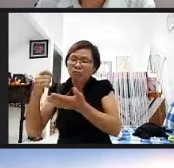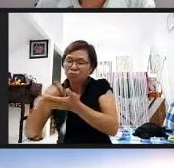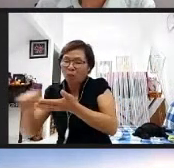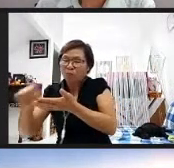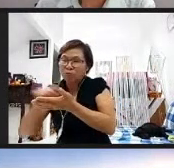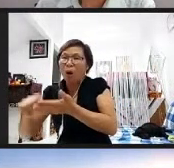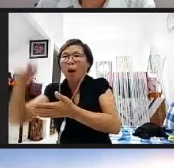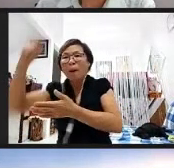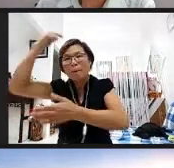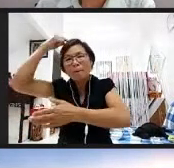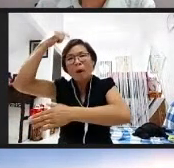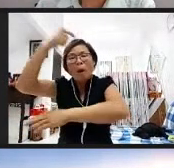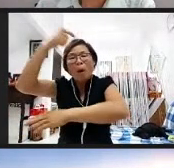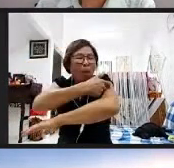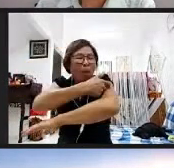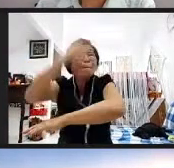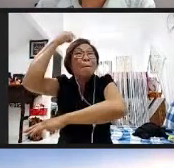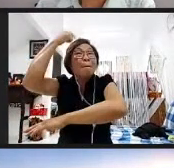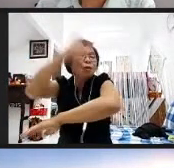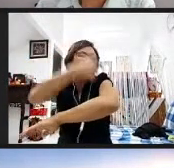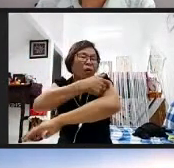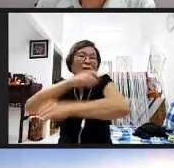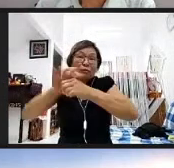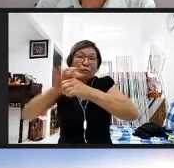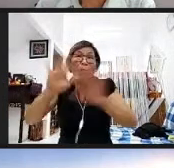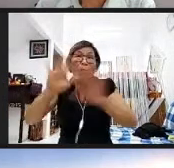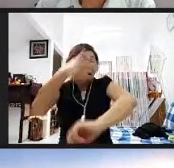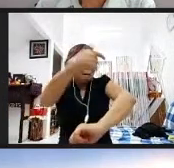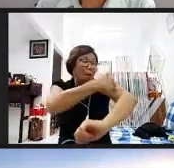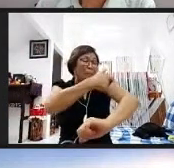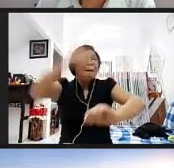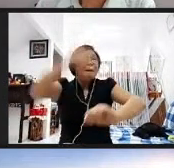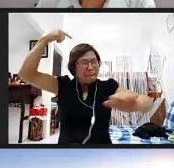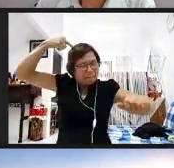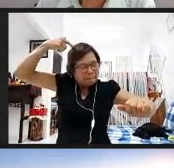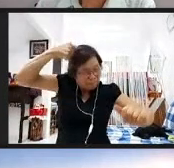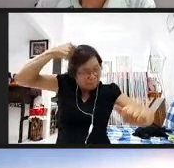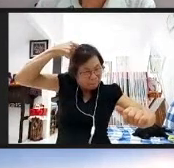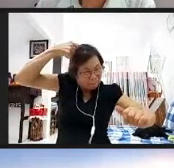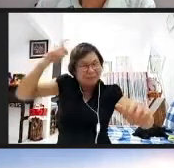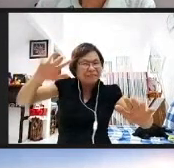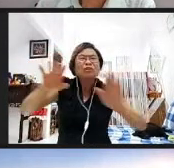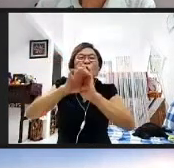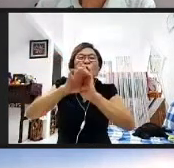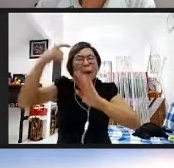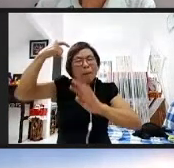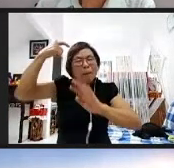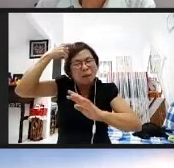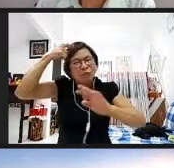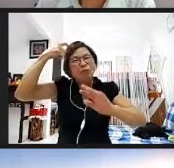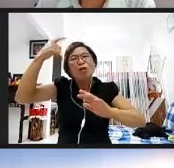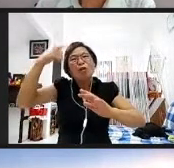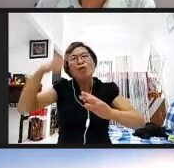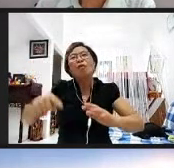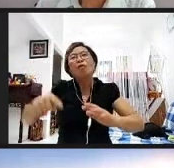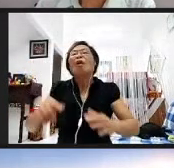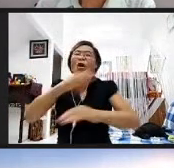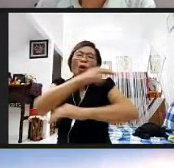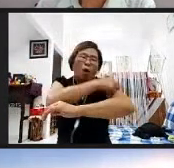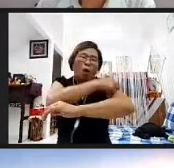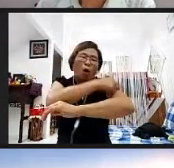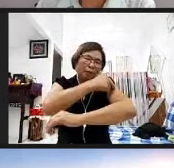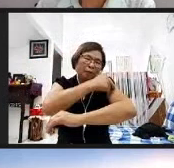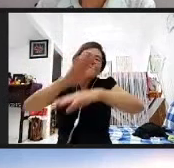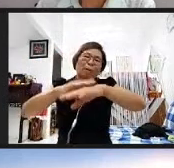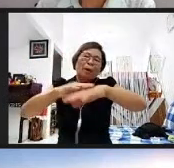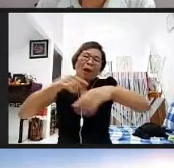vaccine for COVID-19, not physical vaccine, or mental vaccine. And the hospital was also very nice. They invited me to give talks